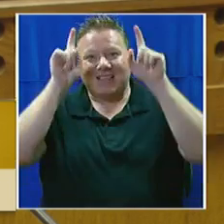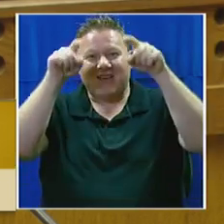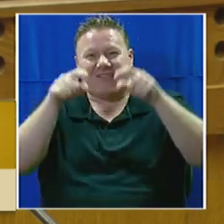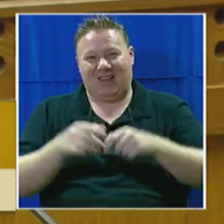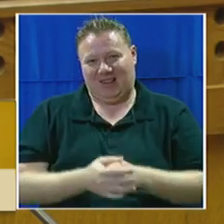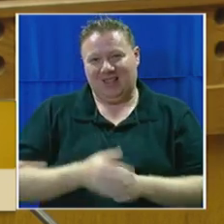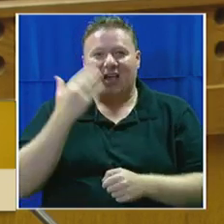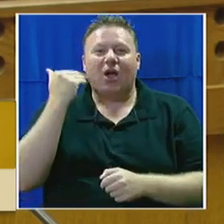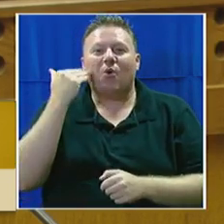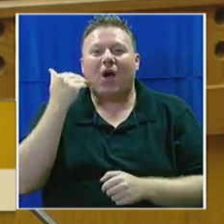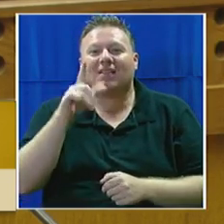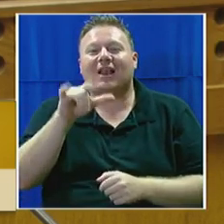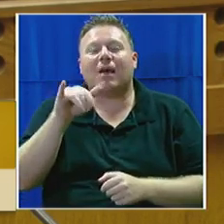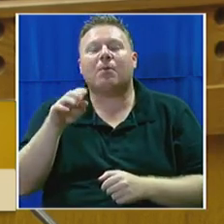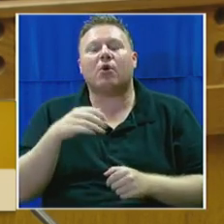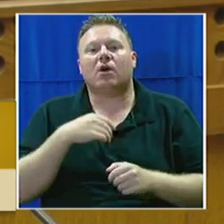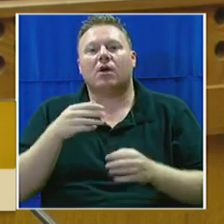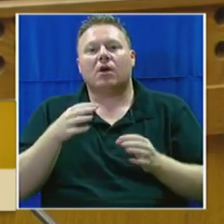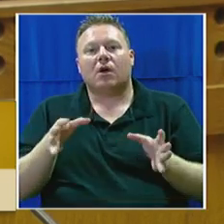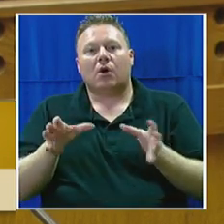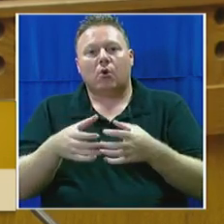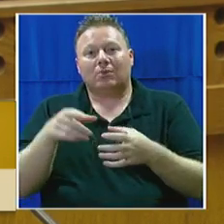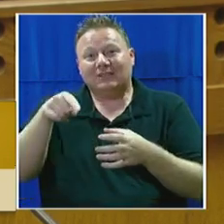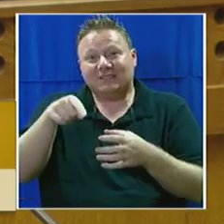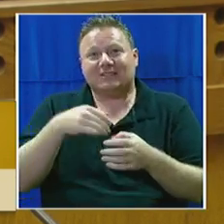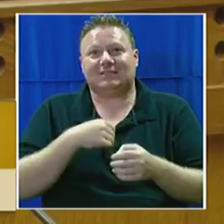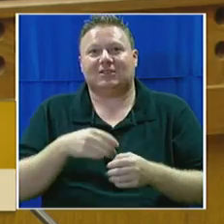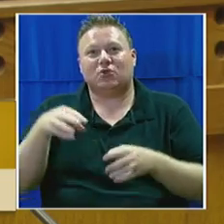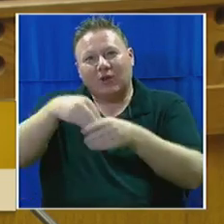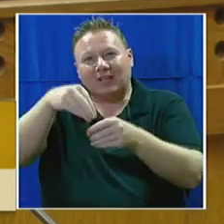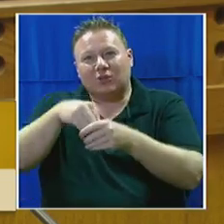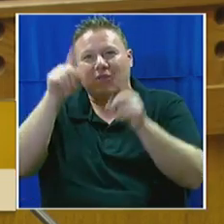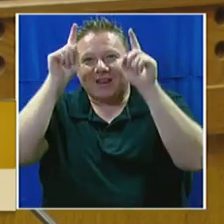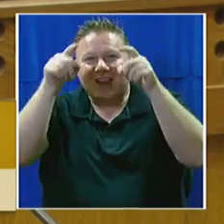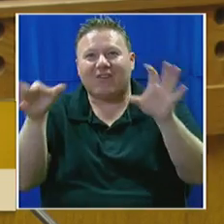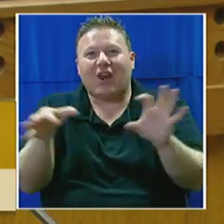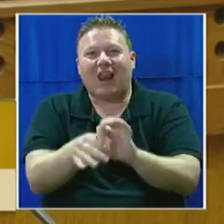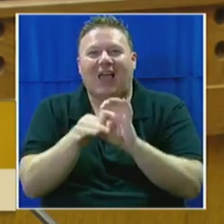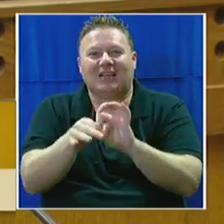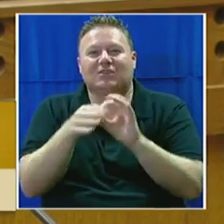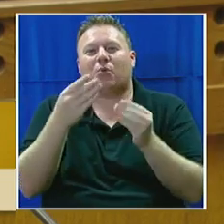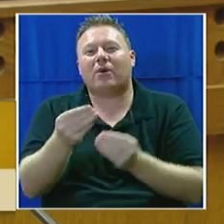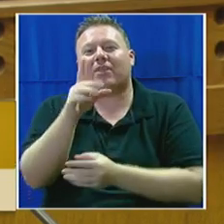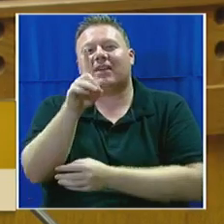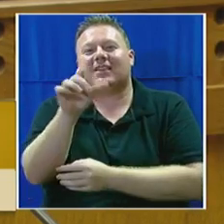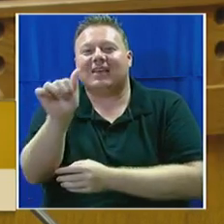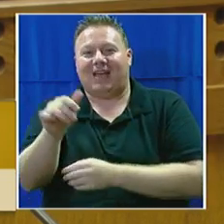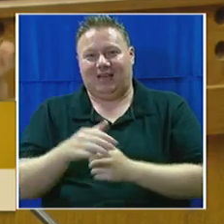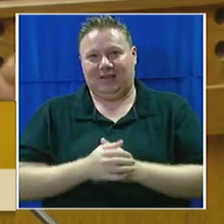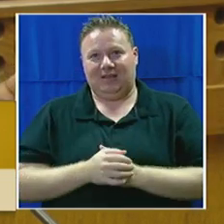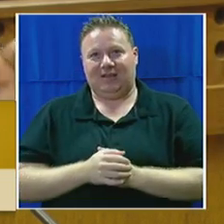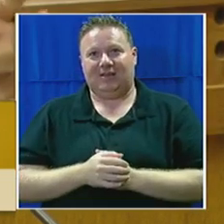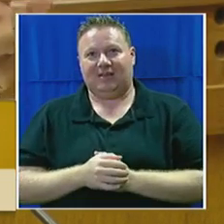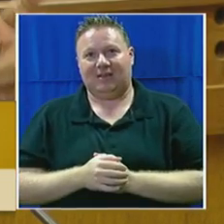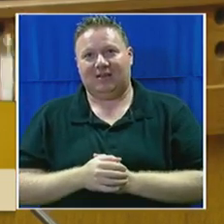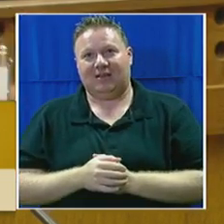better devil. And you entered into the devil alliance with the Democratic Alliance. All